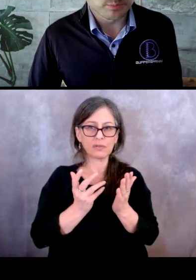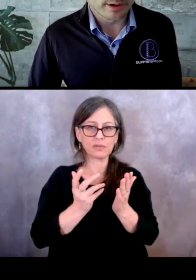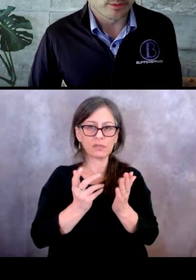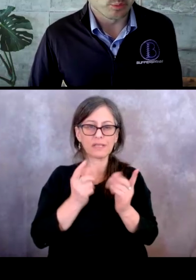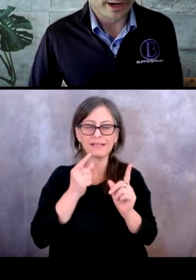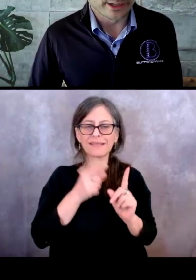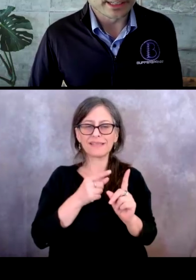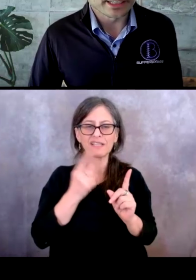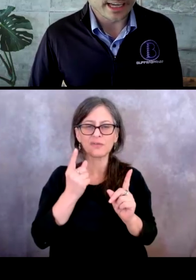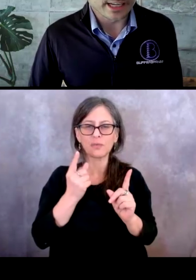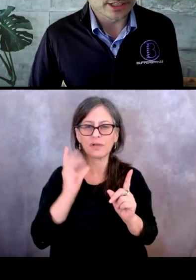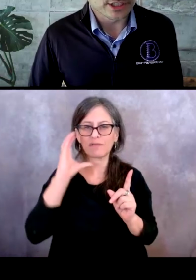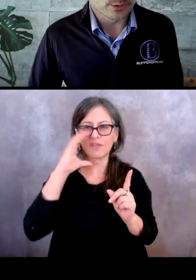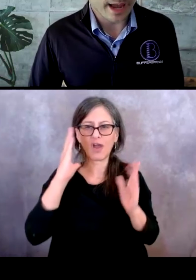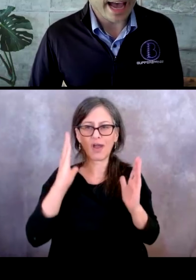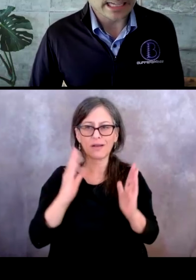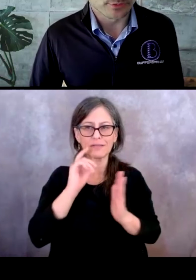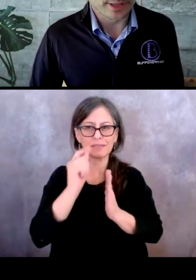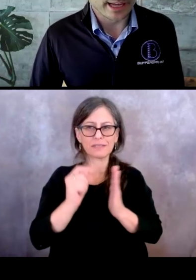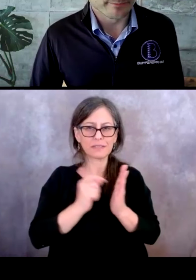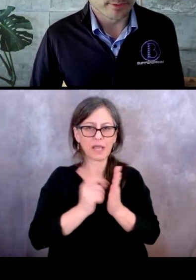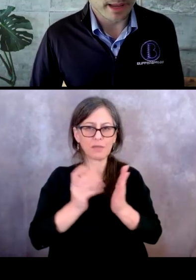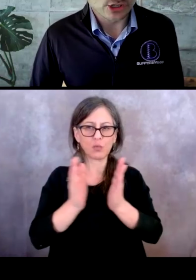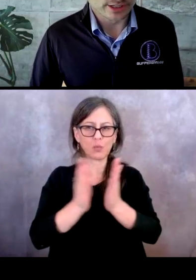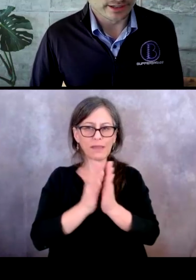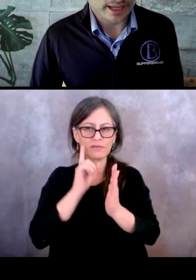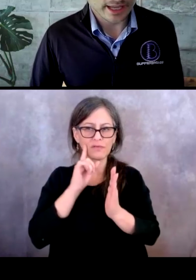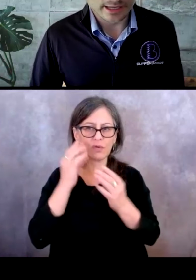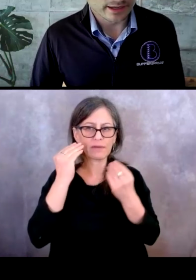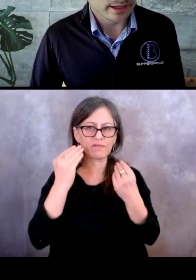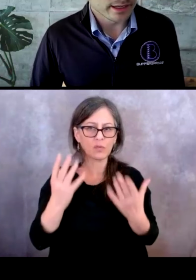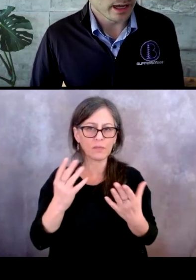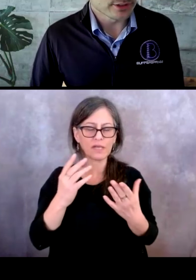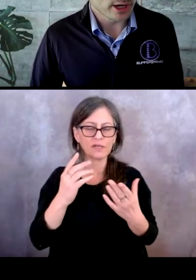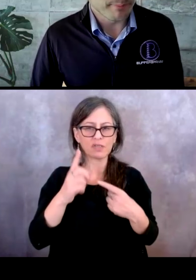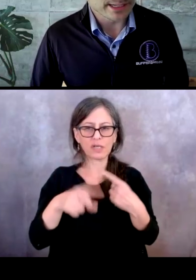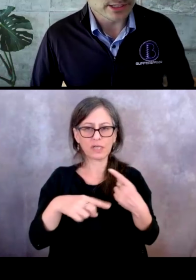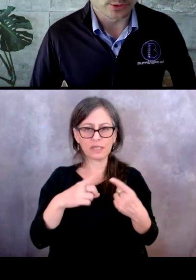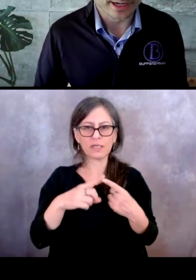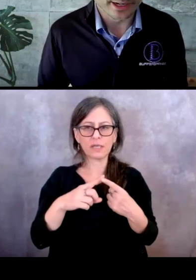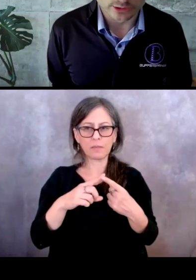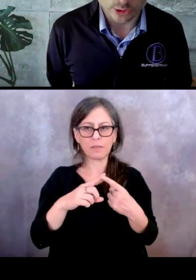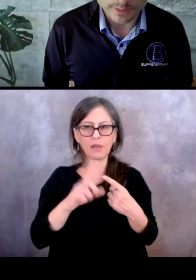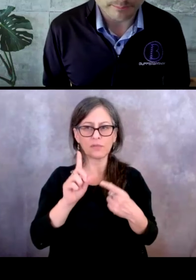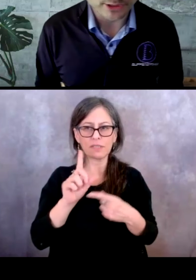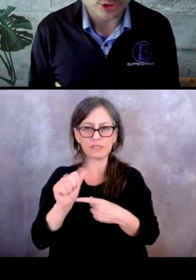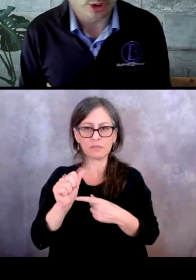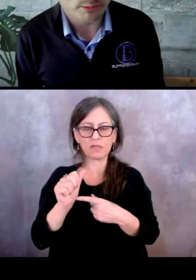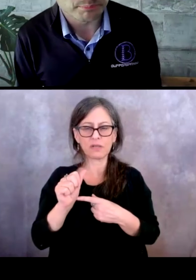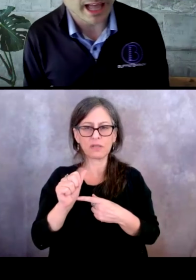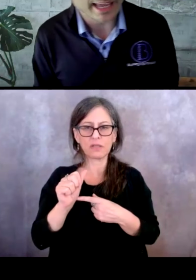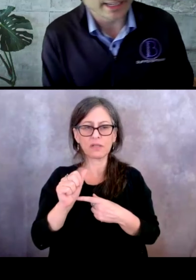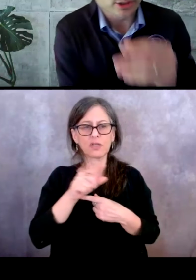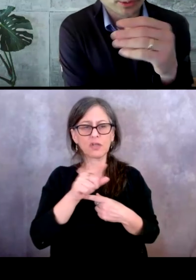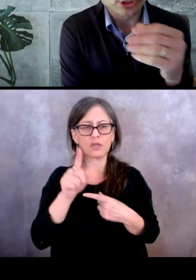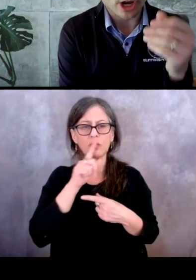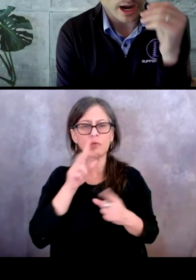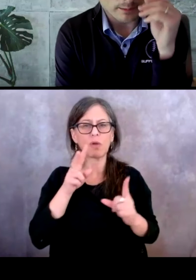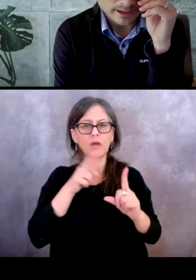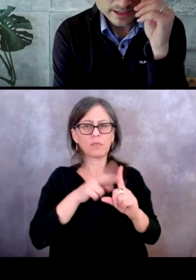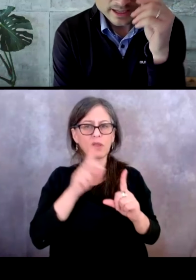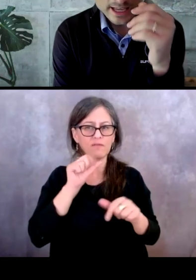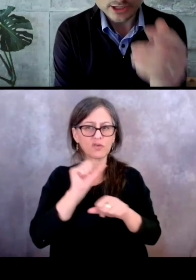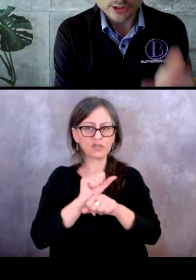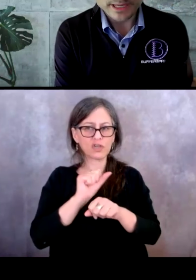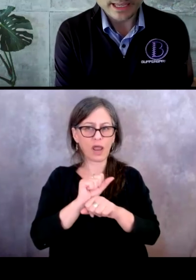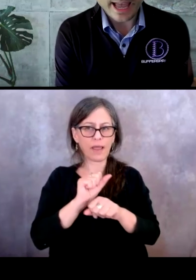this is one of the weirdest stages to ask for that information. And I'll tell my story here in a little bit, but you are applying to a